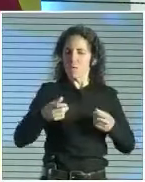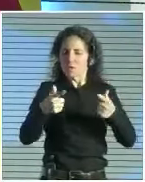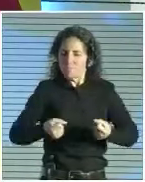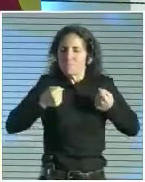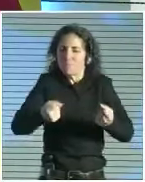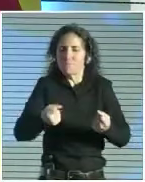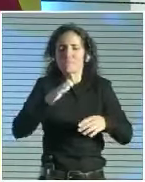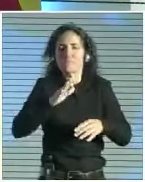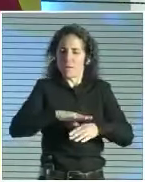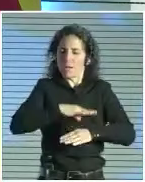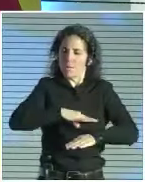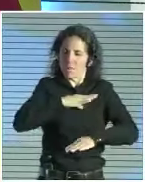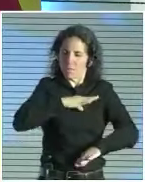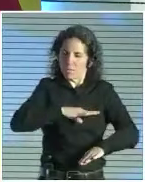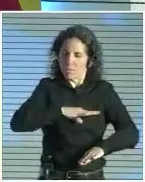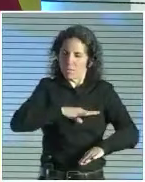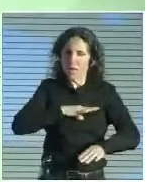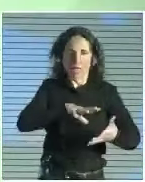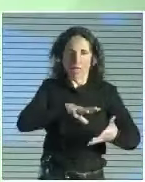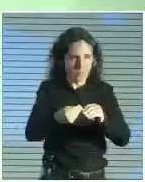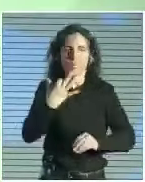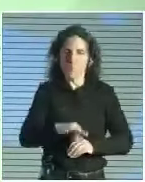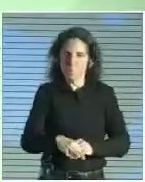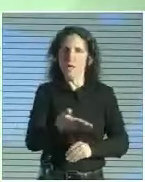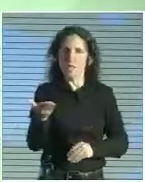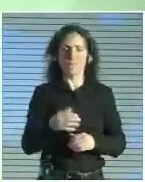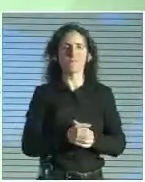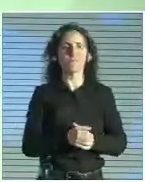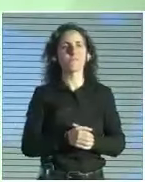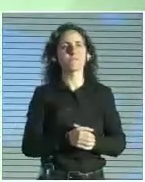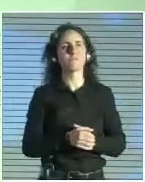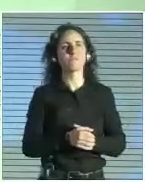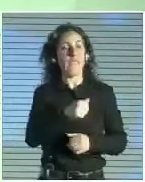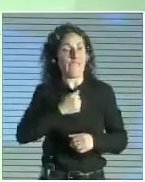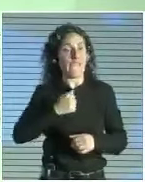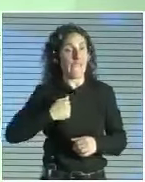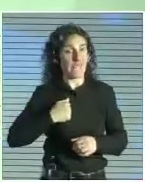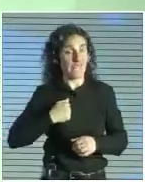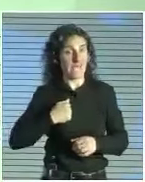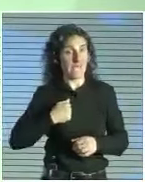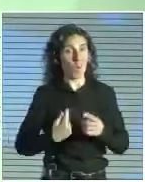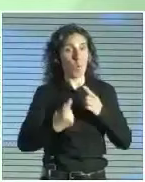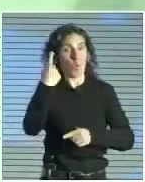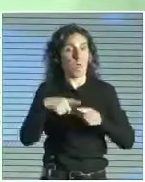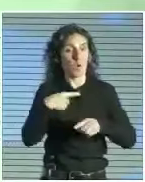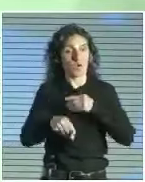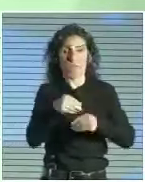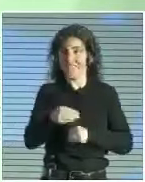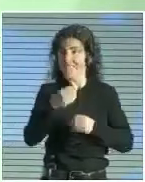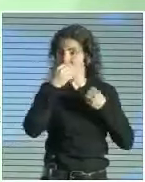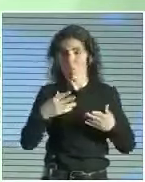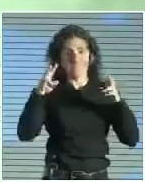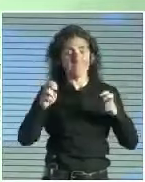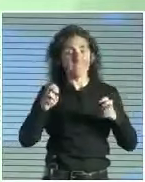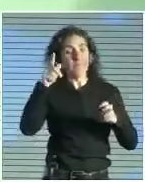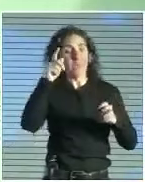things, but one of the things that Canada has done really well in the world of tourism is we have something called the North Star Partners, and that is a representation